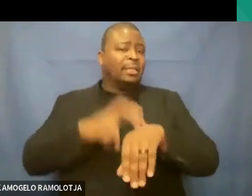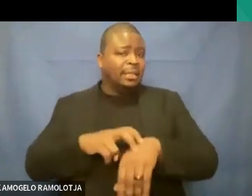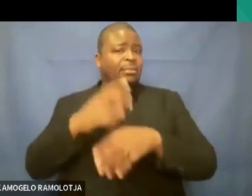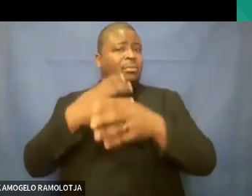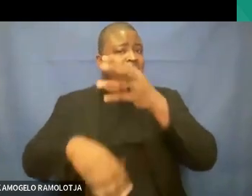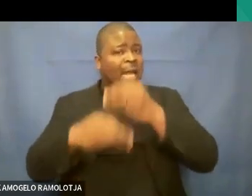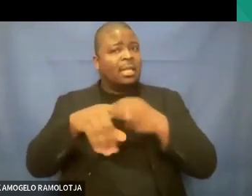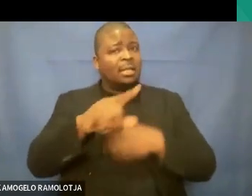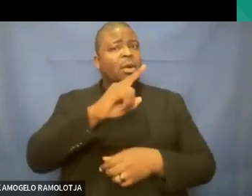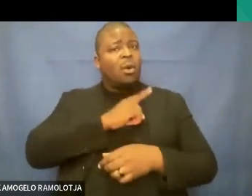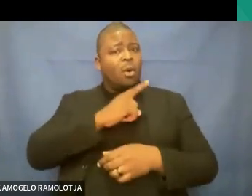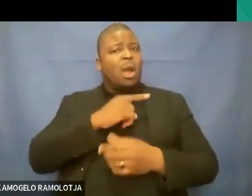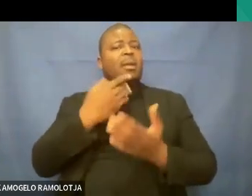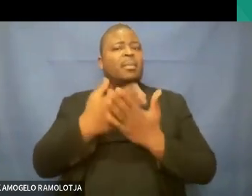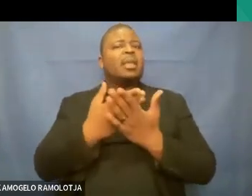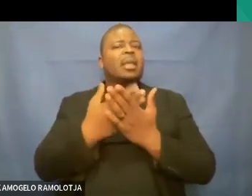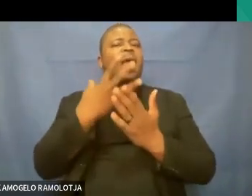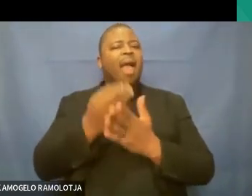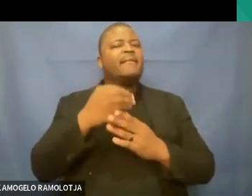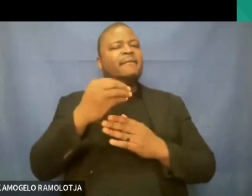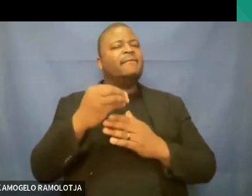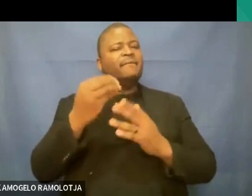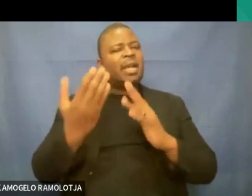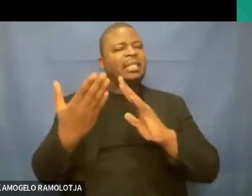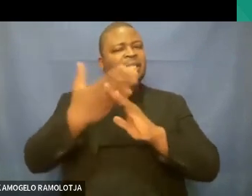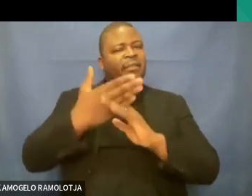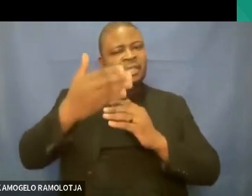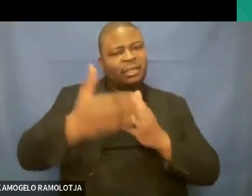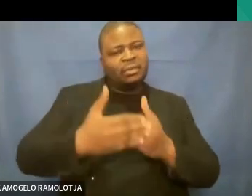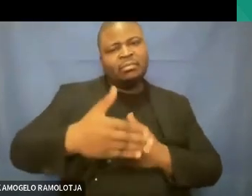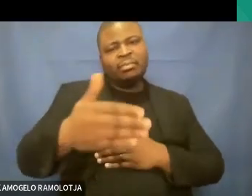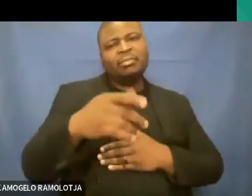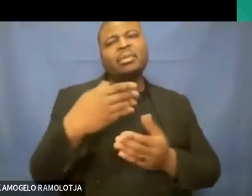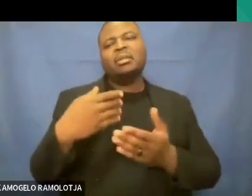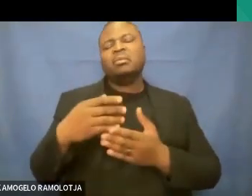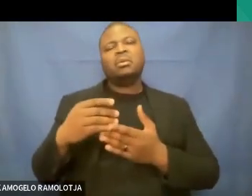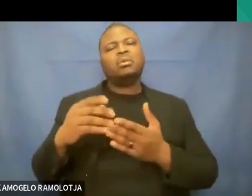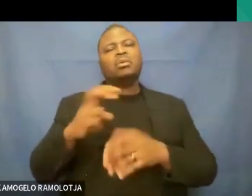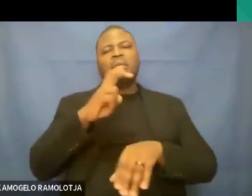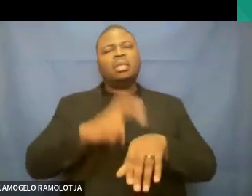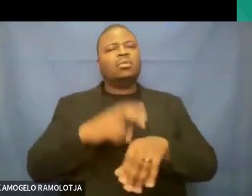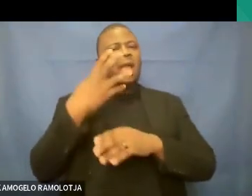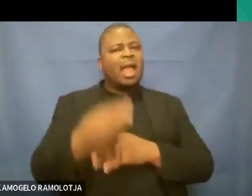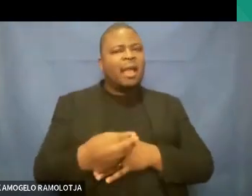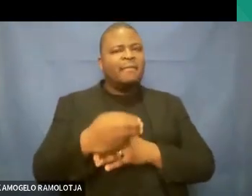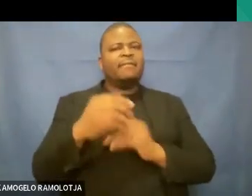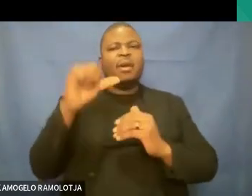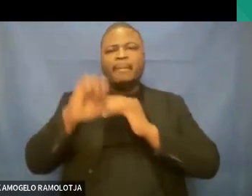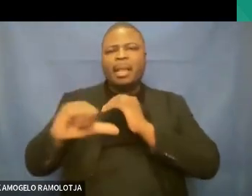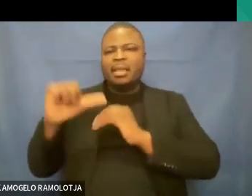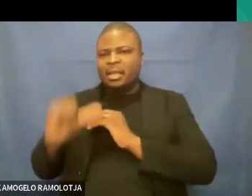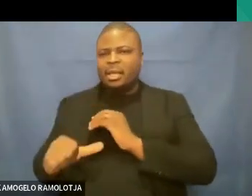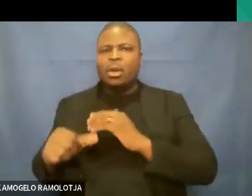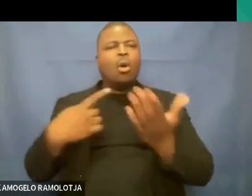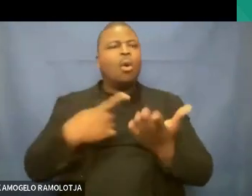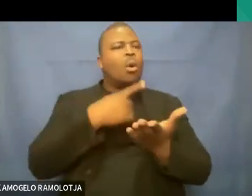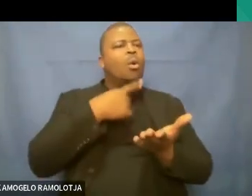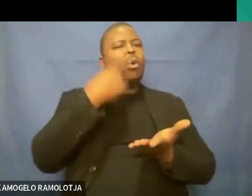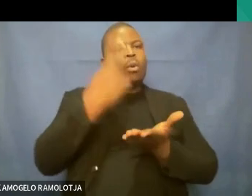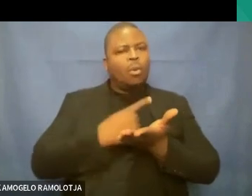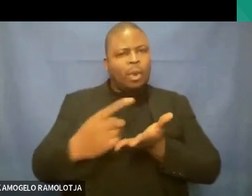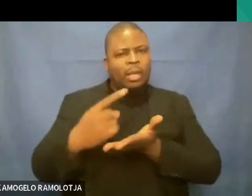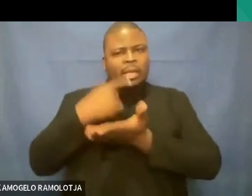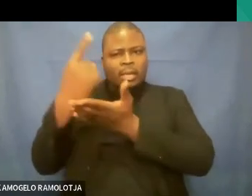long-term interventions instead of having monthly or weekly or short interventions, so that if